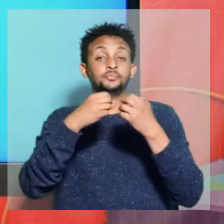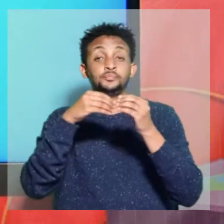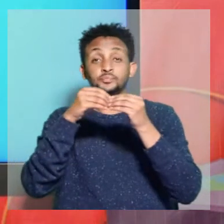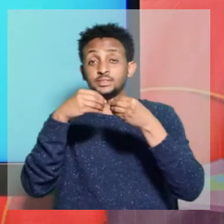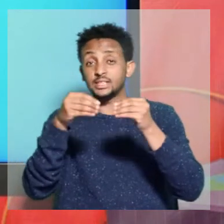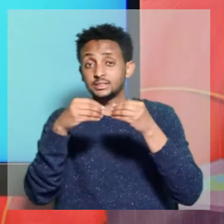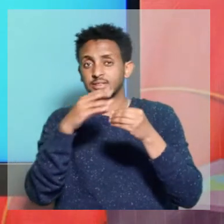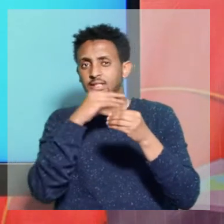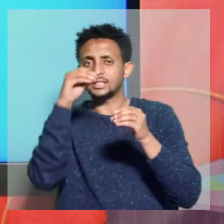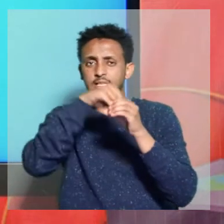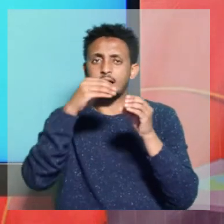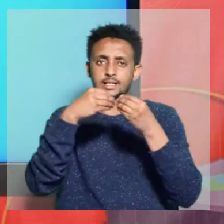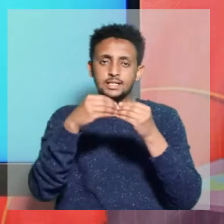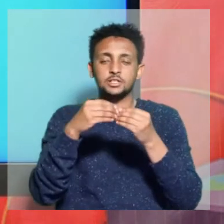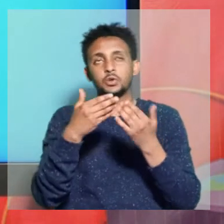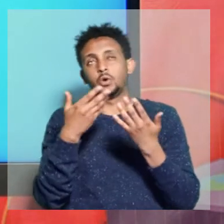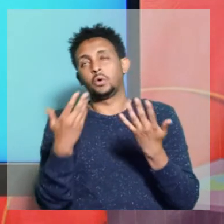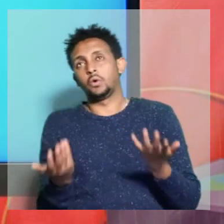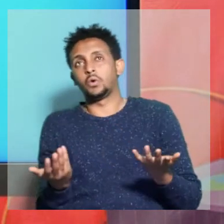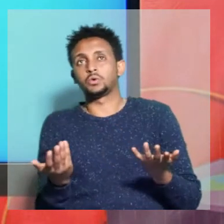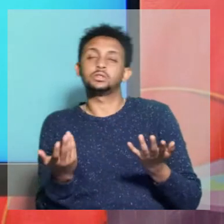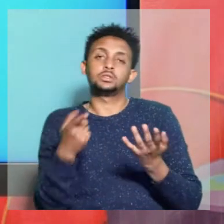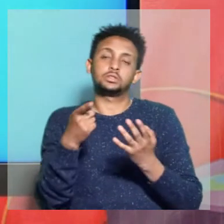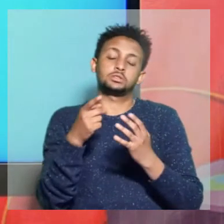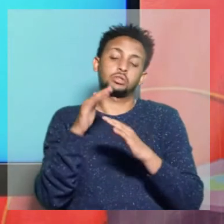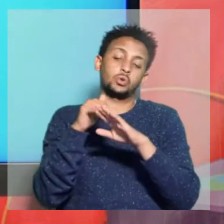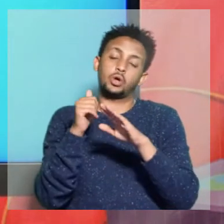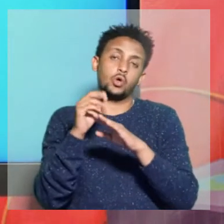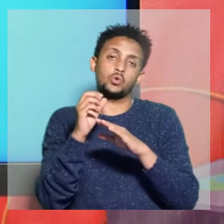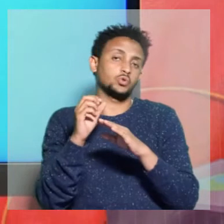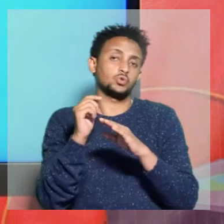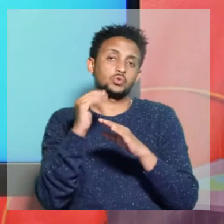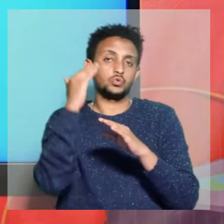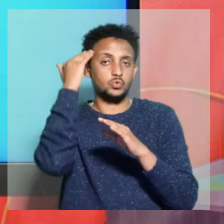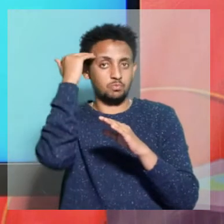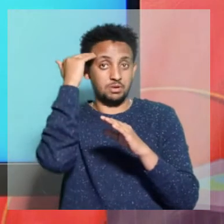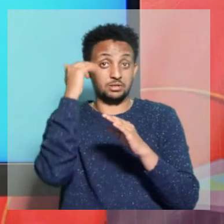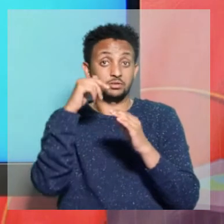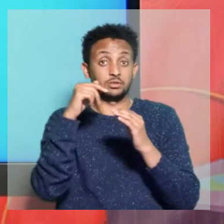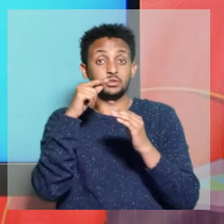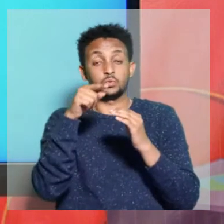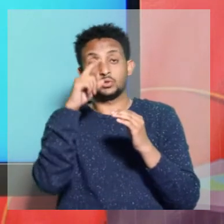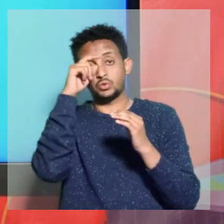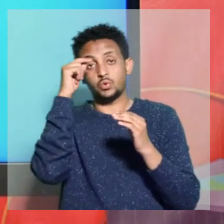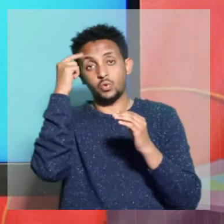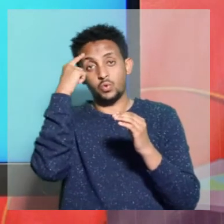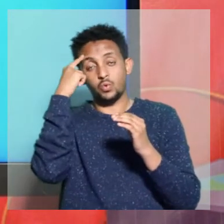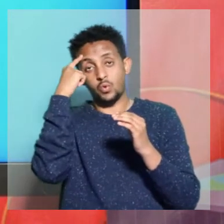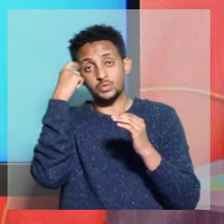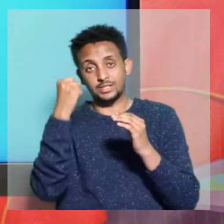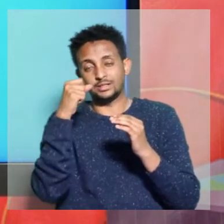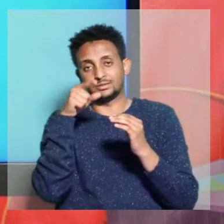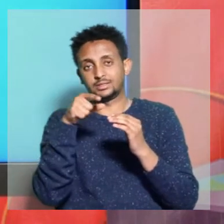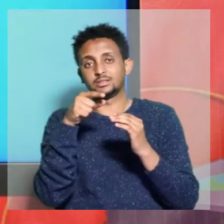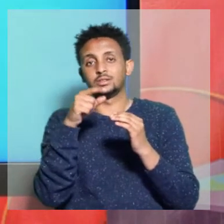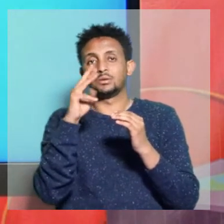elastic, inelastic, as well as for recoil or for superelastic collision. We can consider it to be conserved.